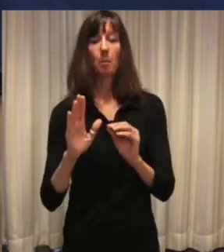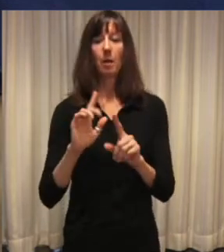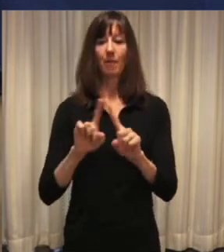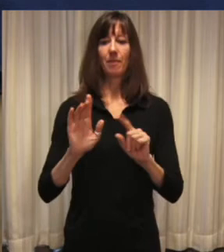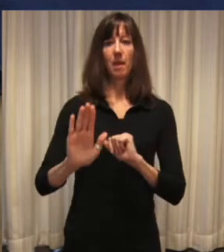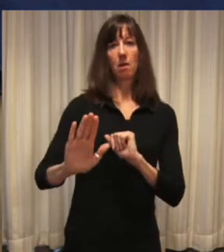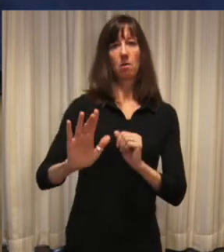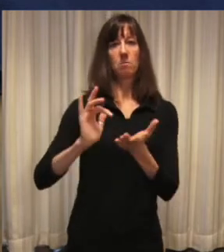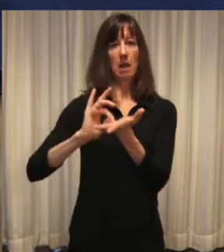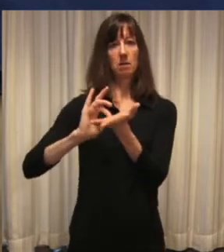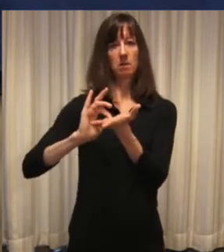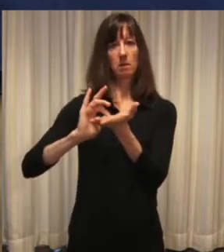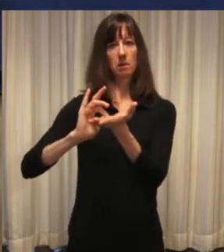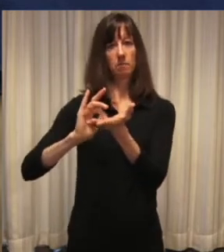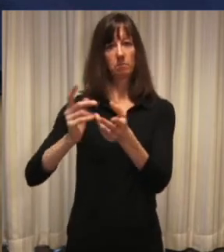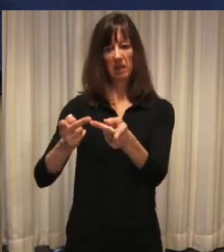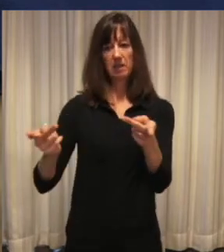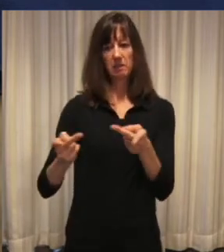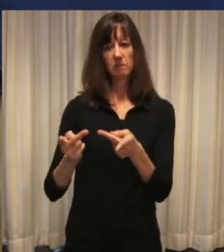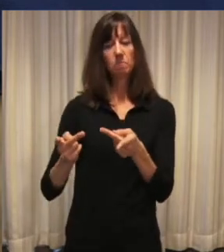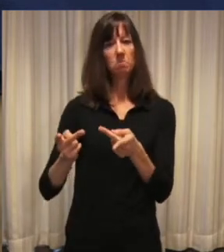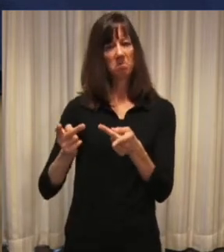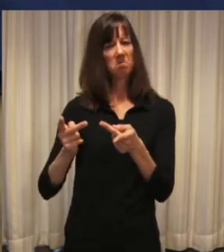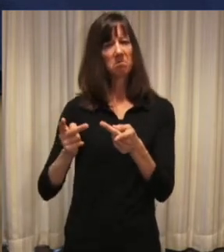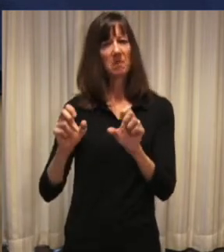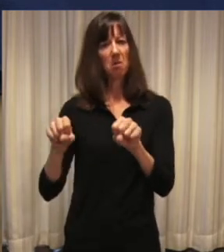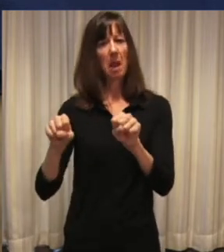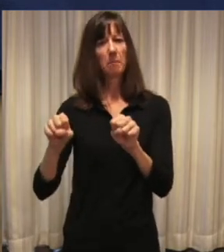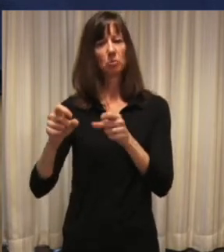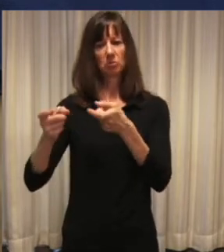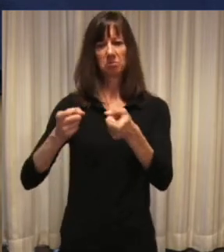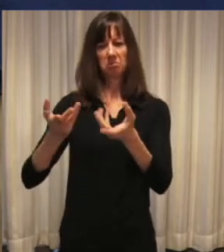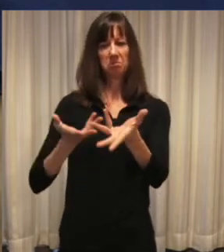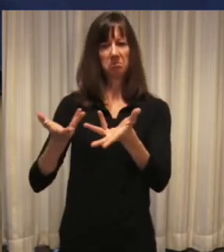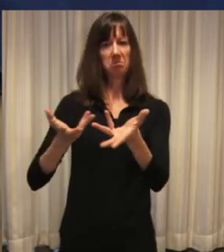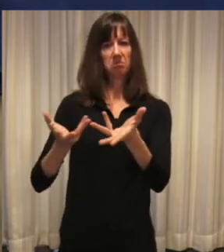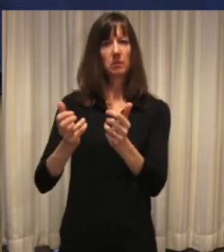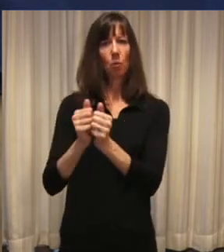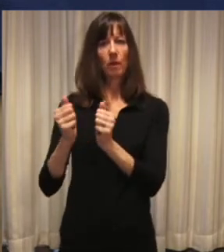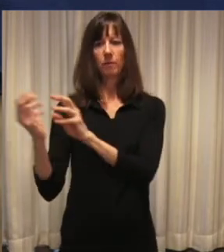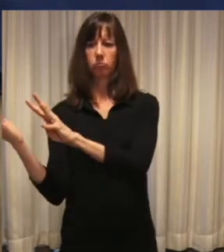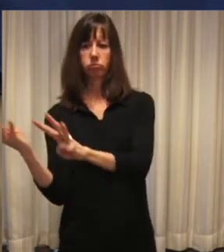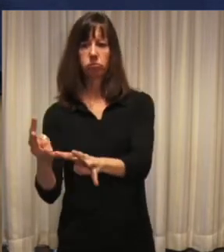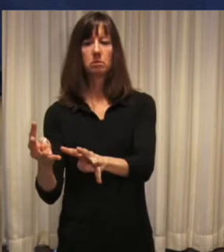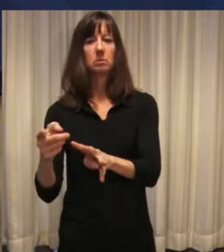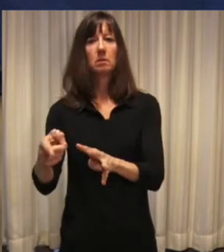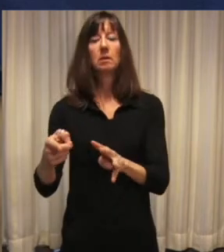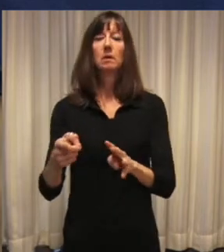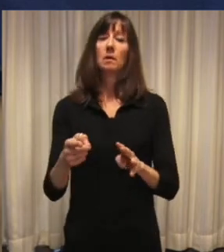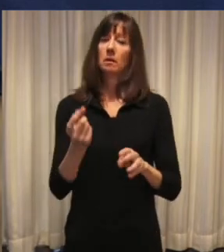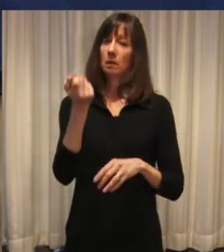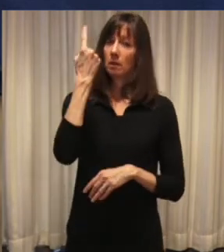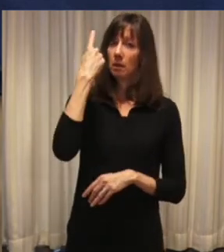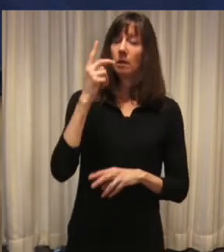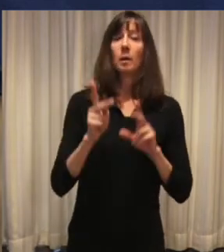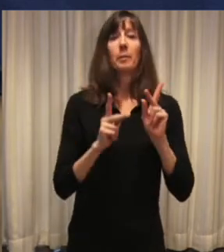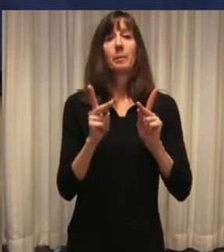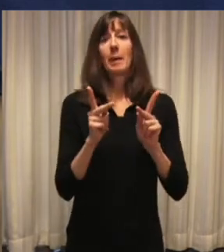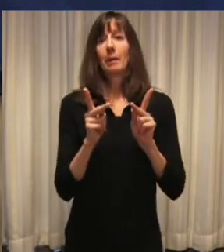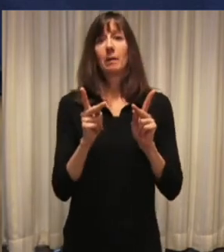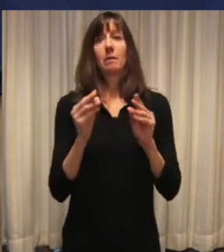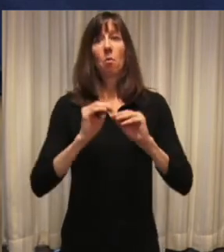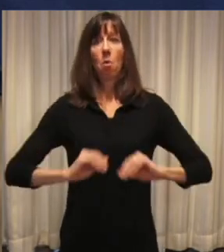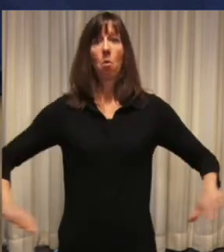facilities are handling that surge, but everybody's being asked to do unprecedented things.